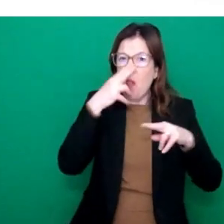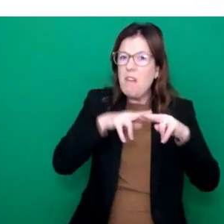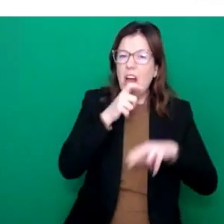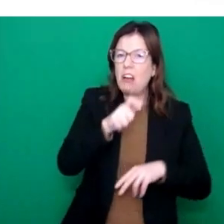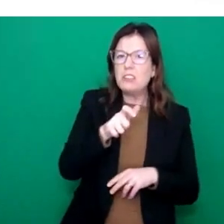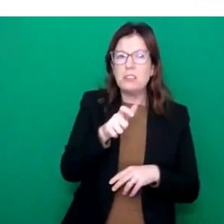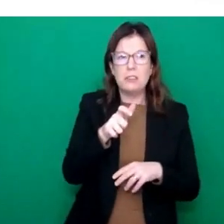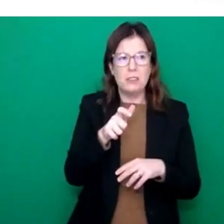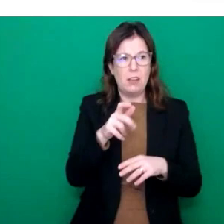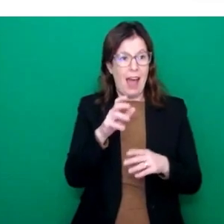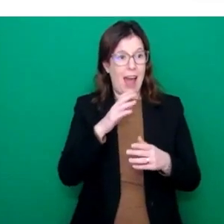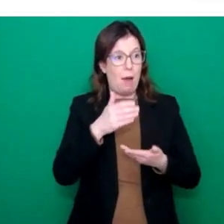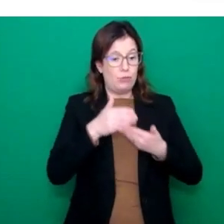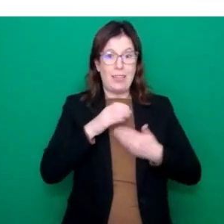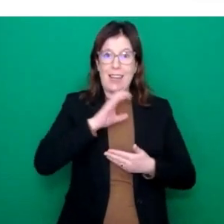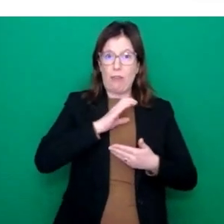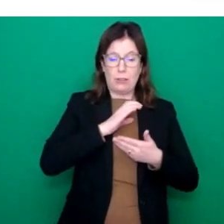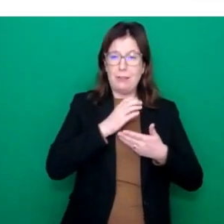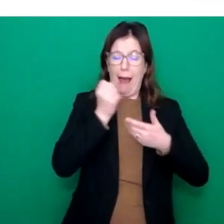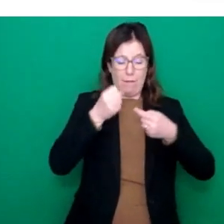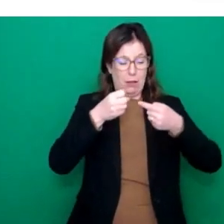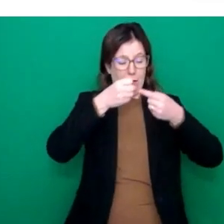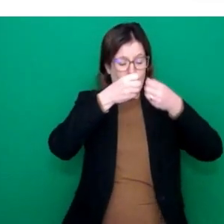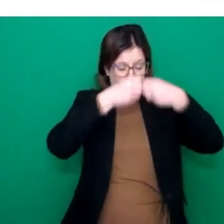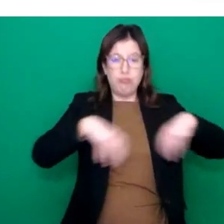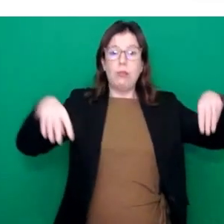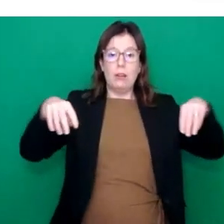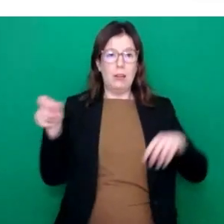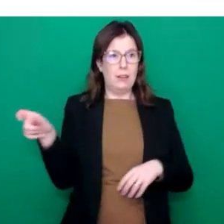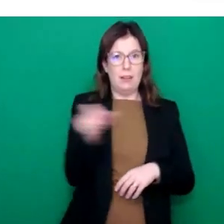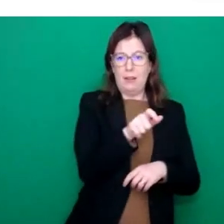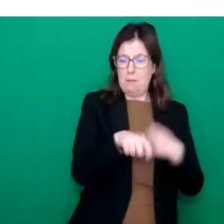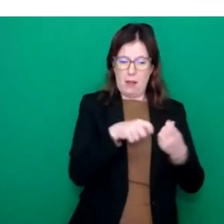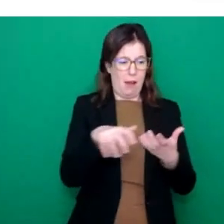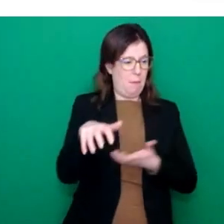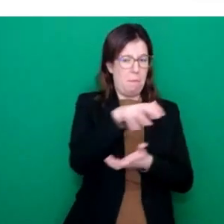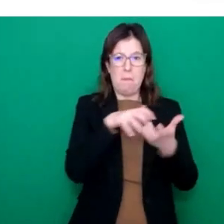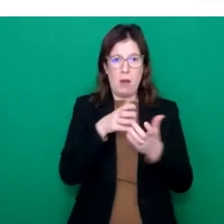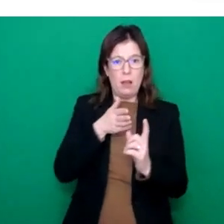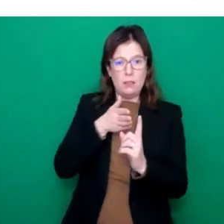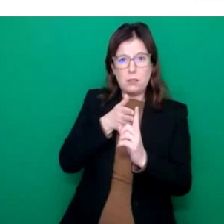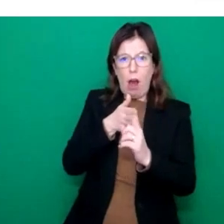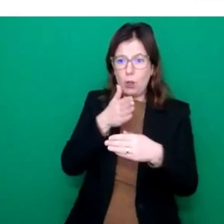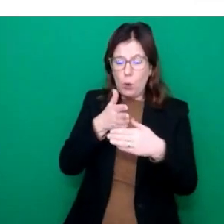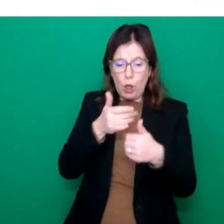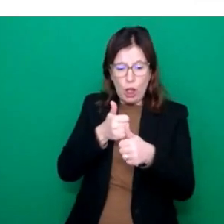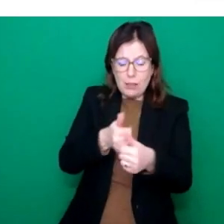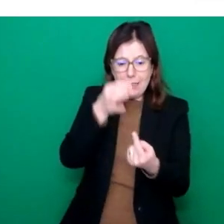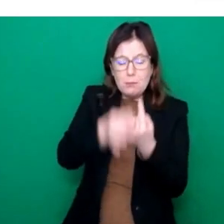remit of protected characteristics under this banner may prevent efficacy in targeted work for and within specific